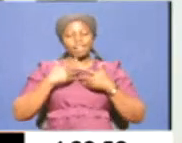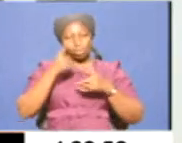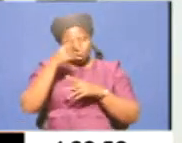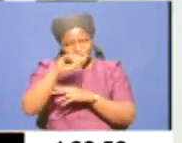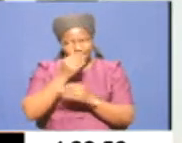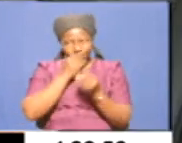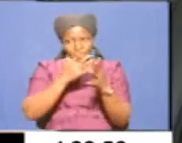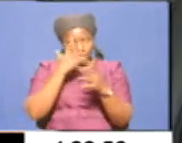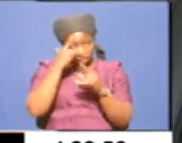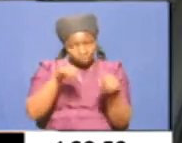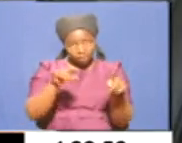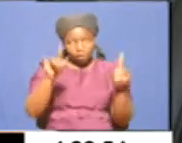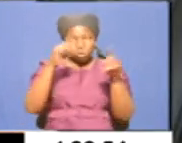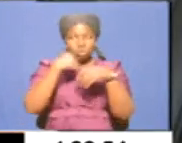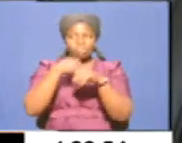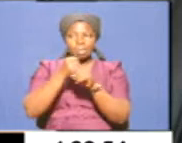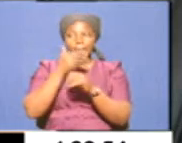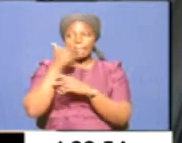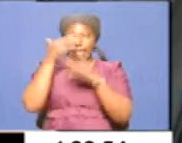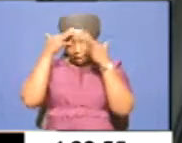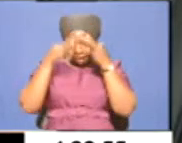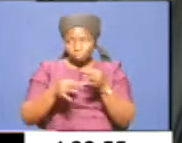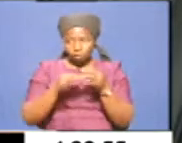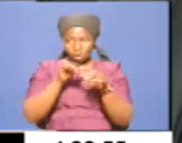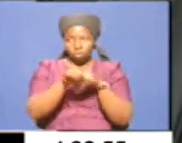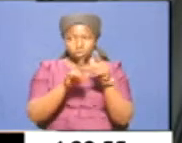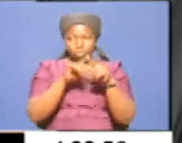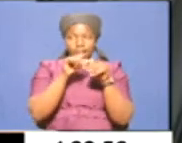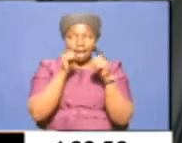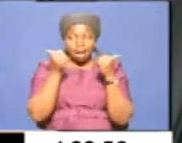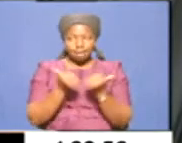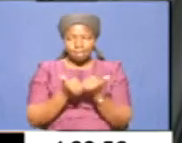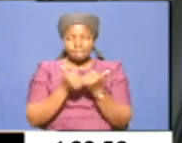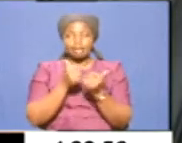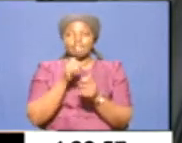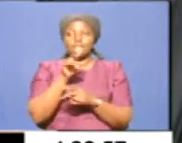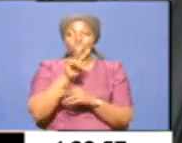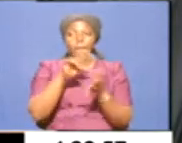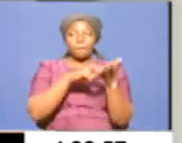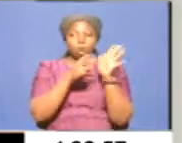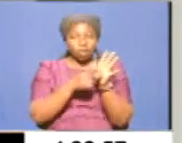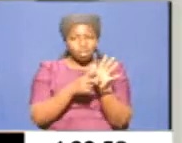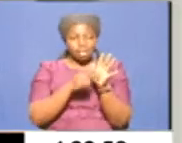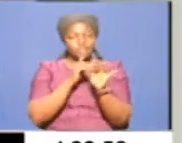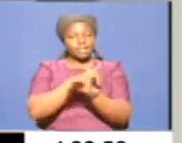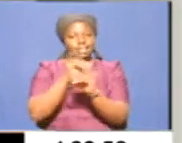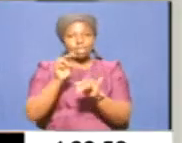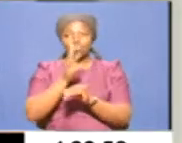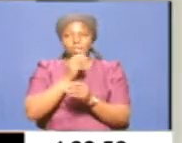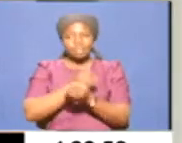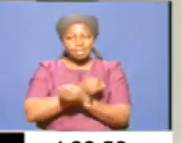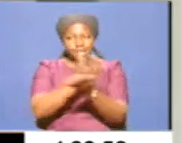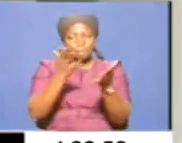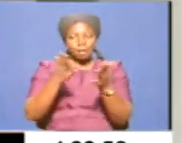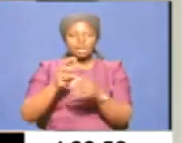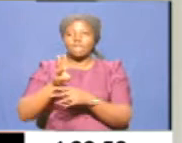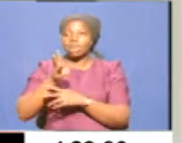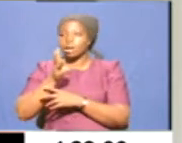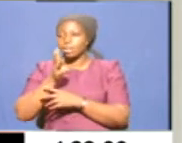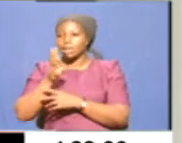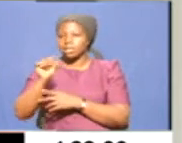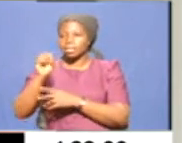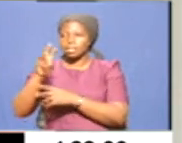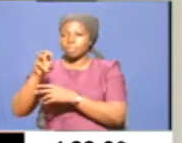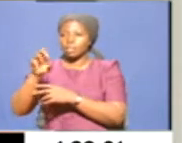informed decisions. According to the agency, the two-fold project of a clean water supply and a water treatment plant will